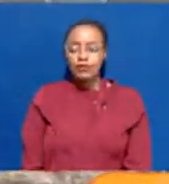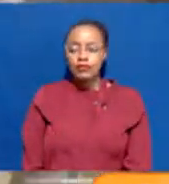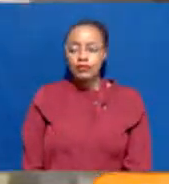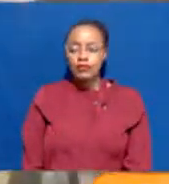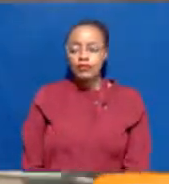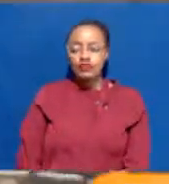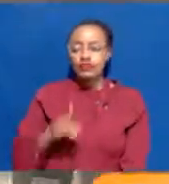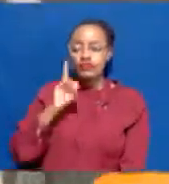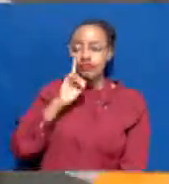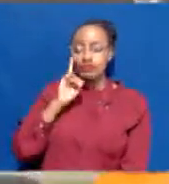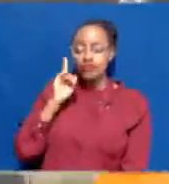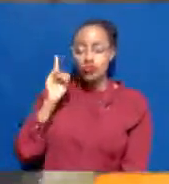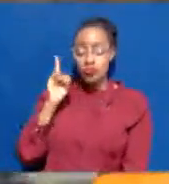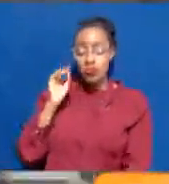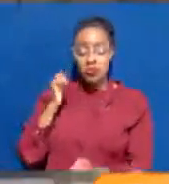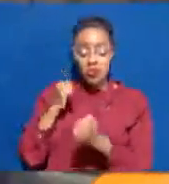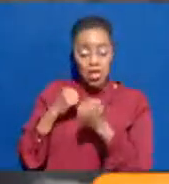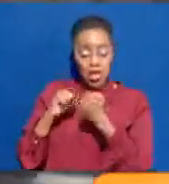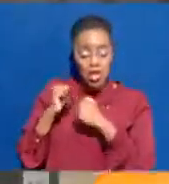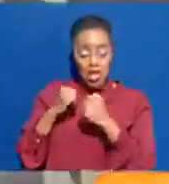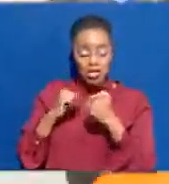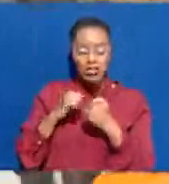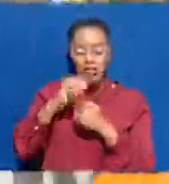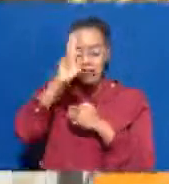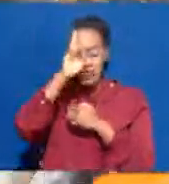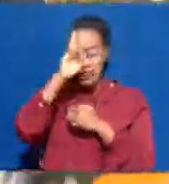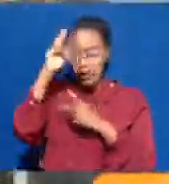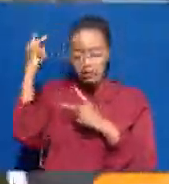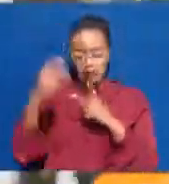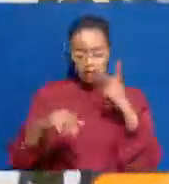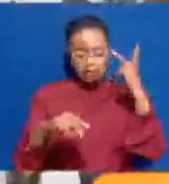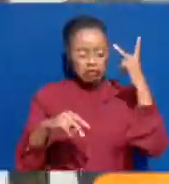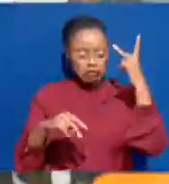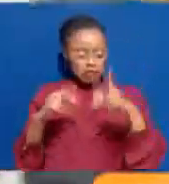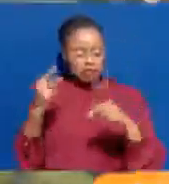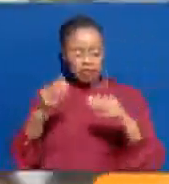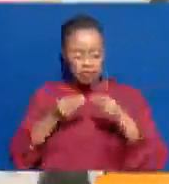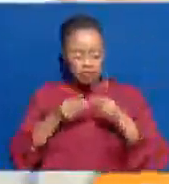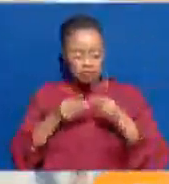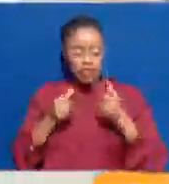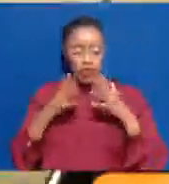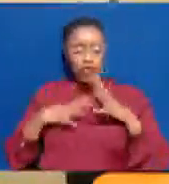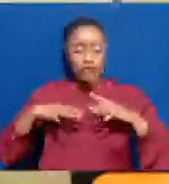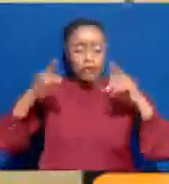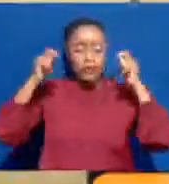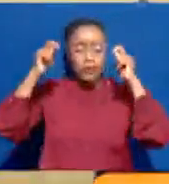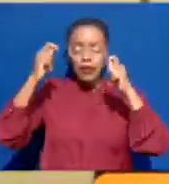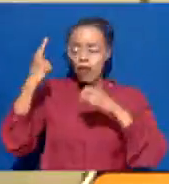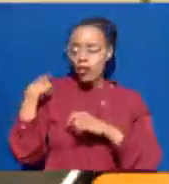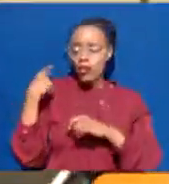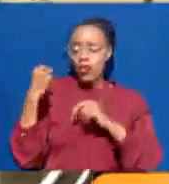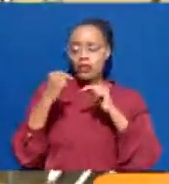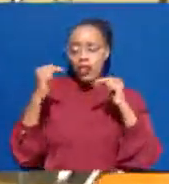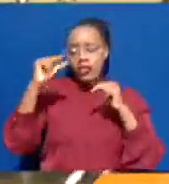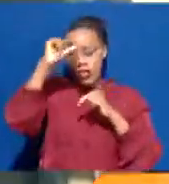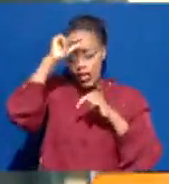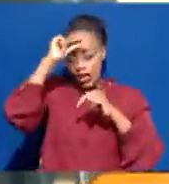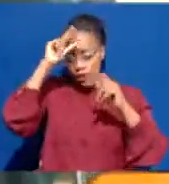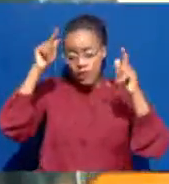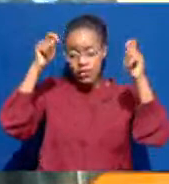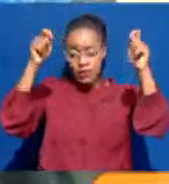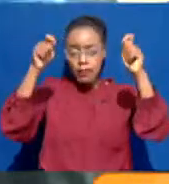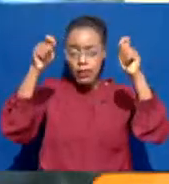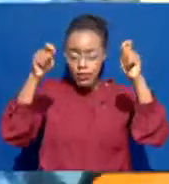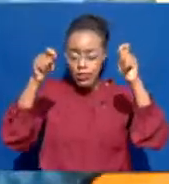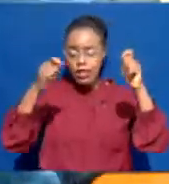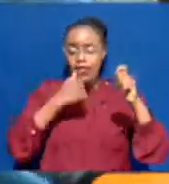Such acts of police brutality and excessive use of force in dealing with protesters during recent anti-government protests